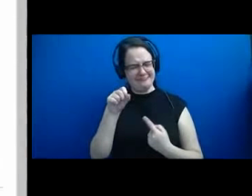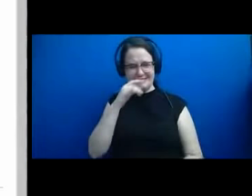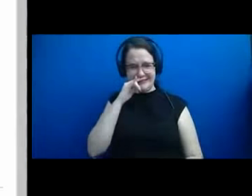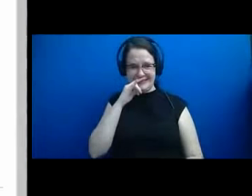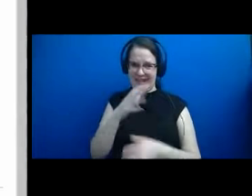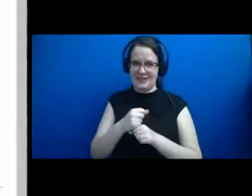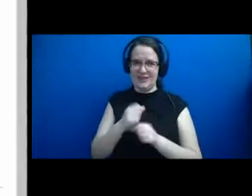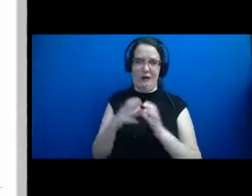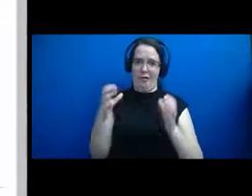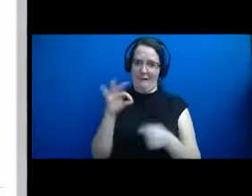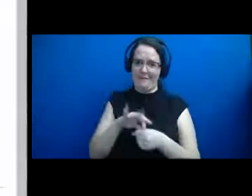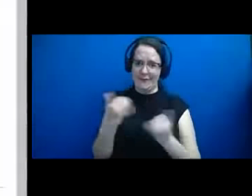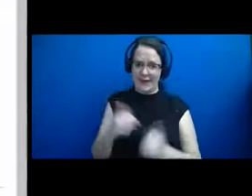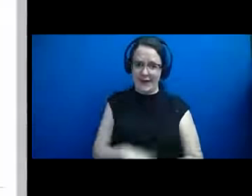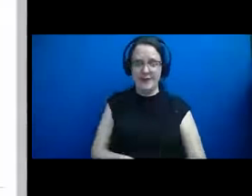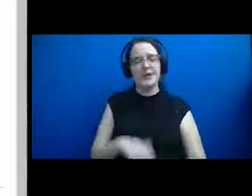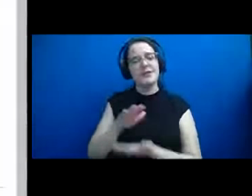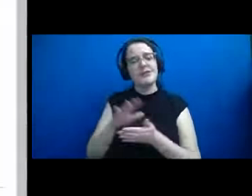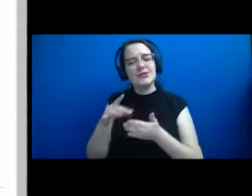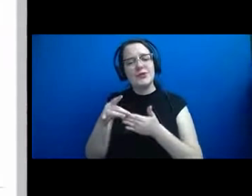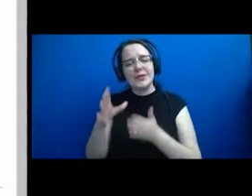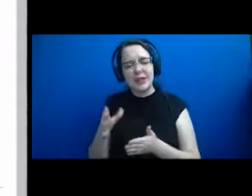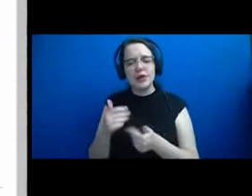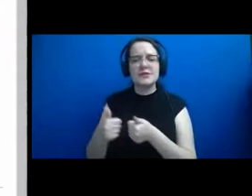now. School leaders, administrators.